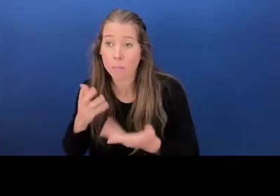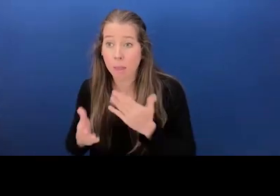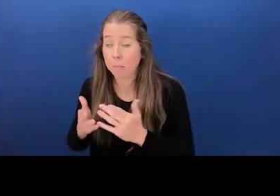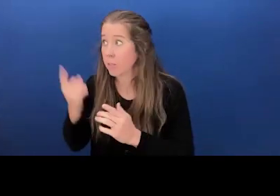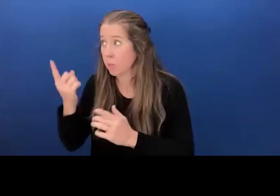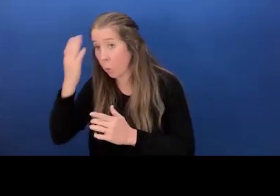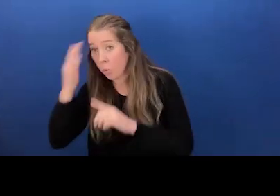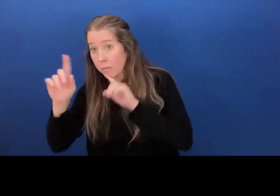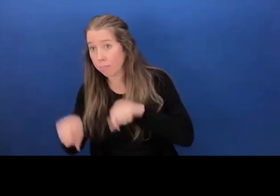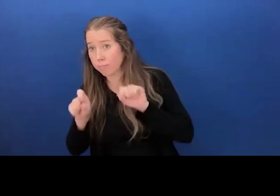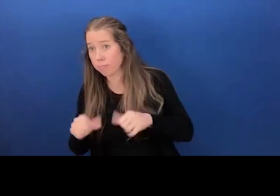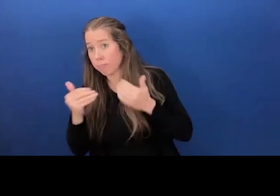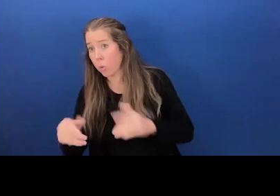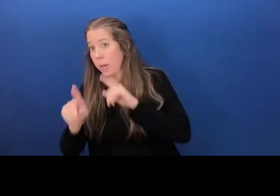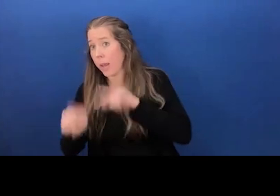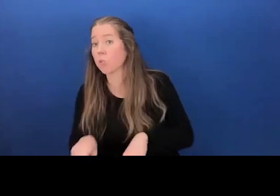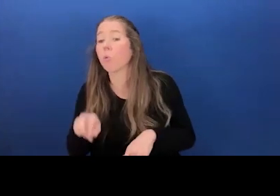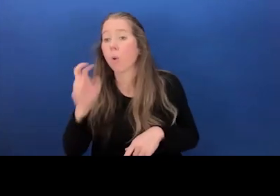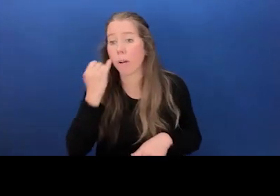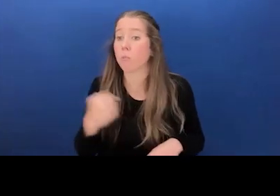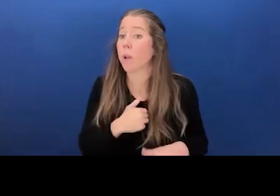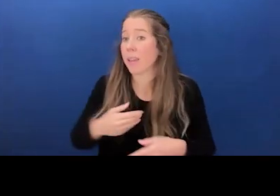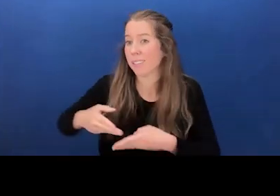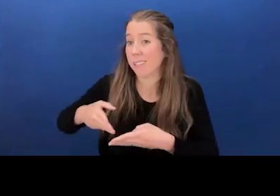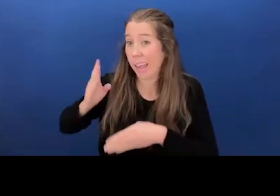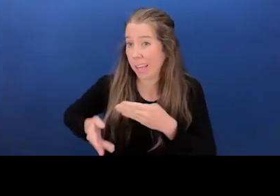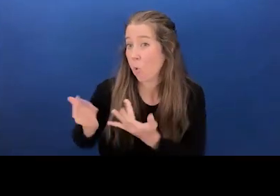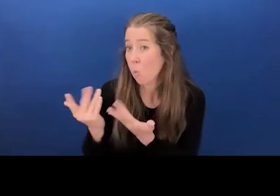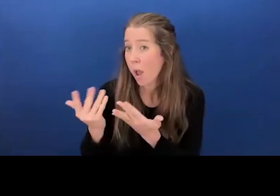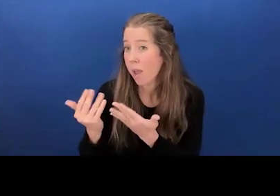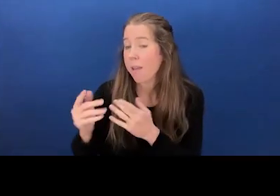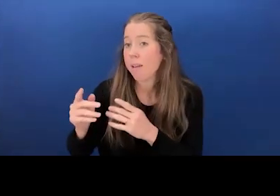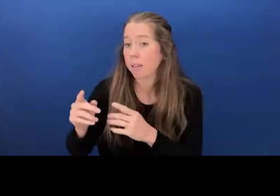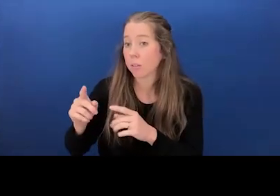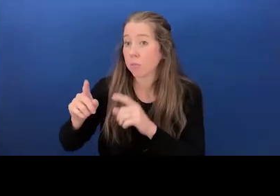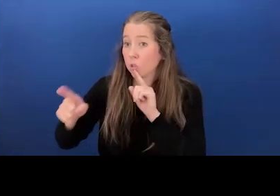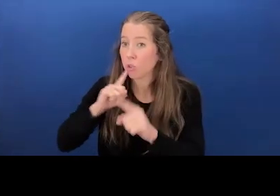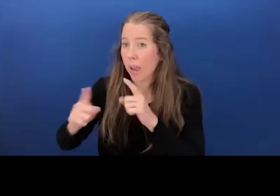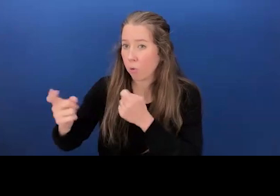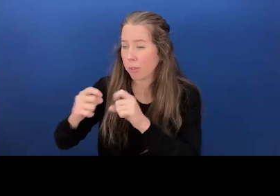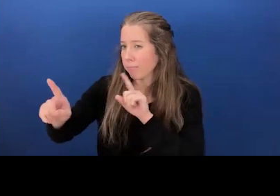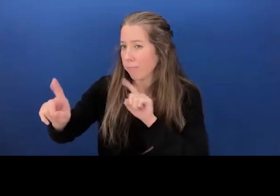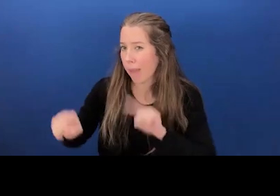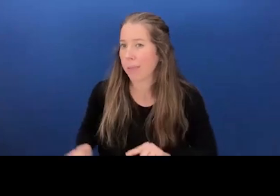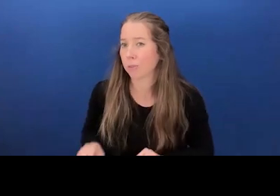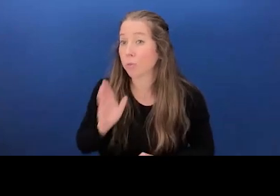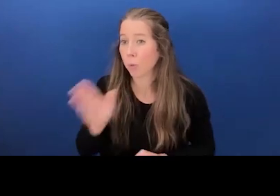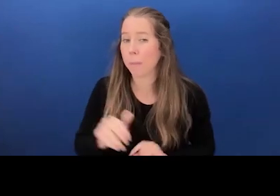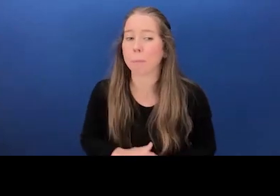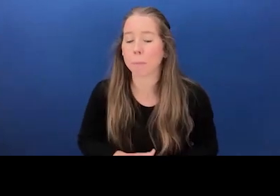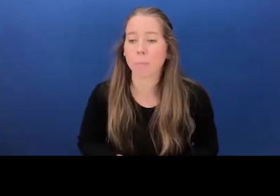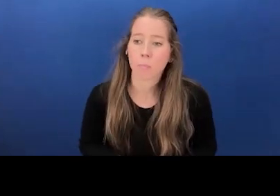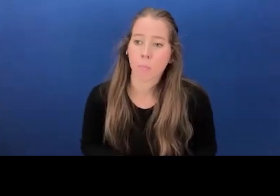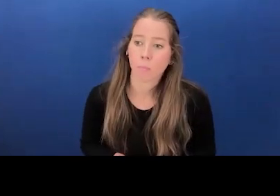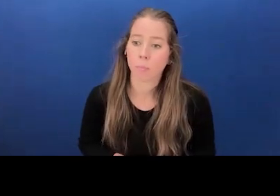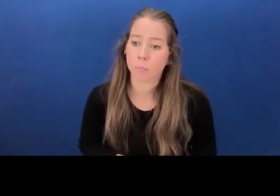we go. If not, as we have time for questions at the end, we will, awesome, yeah. We will